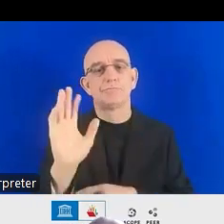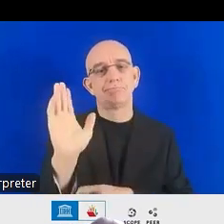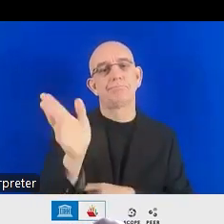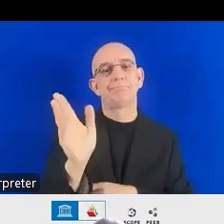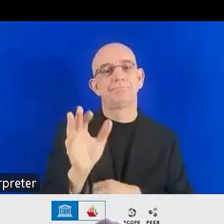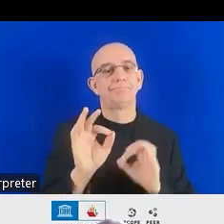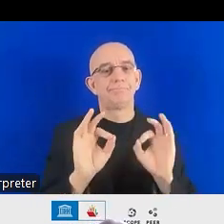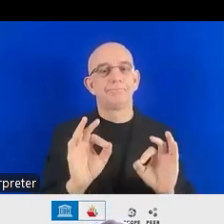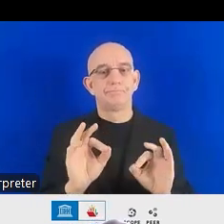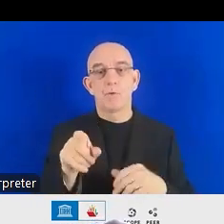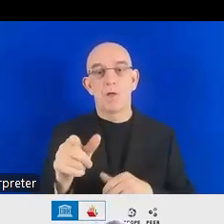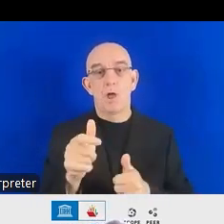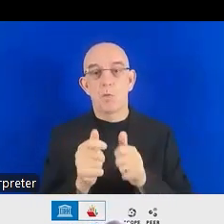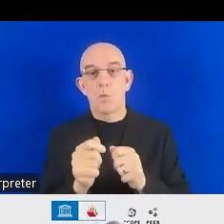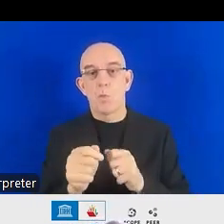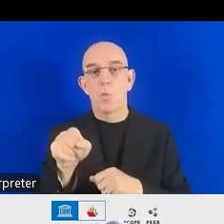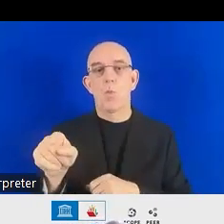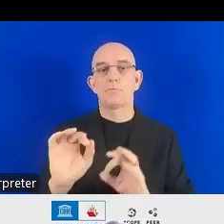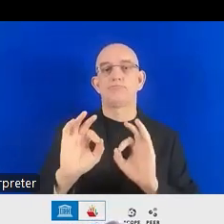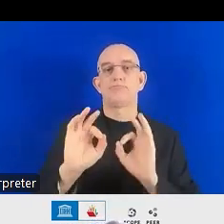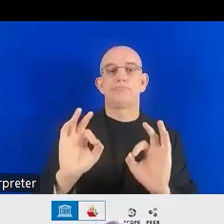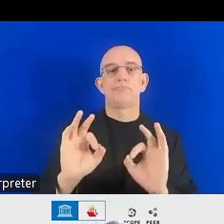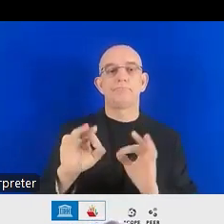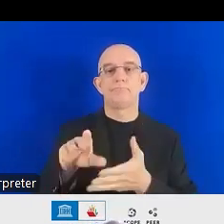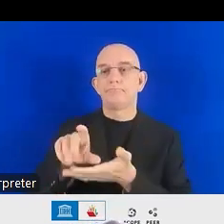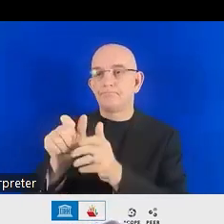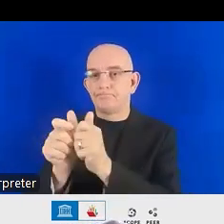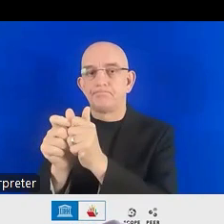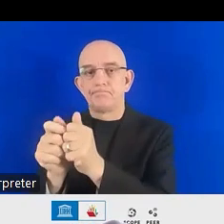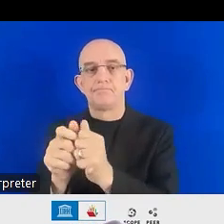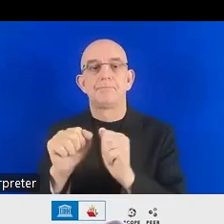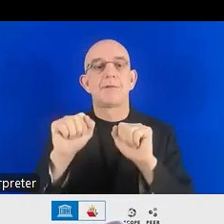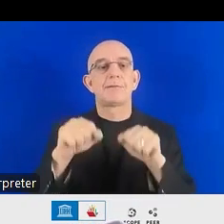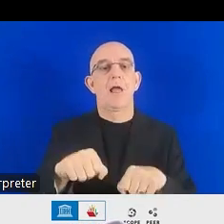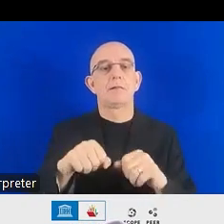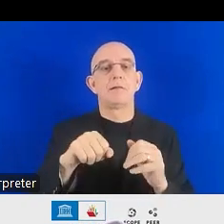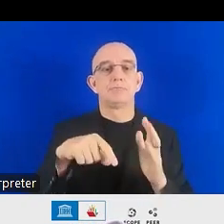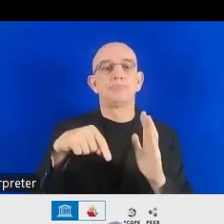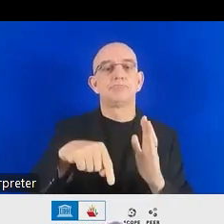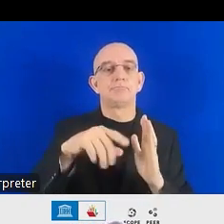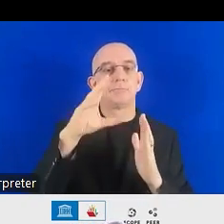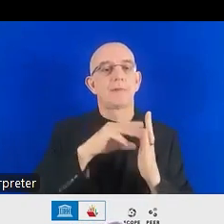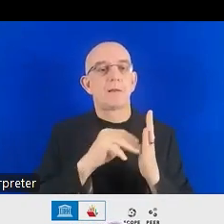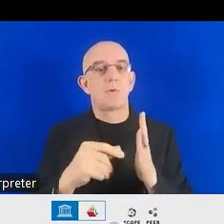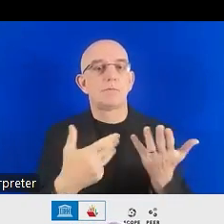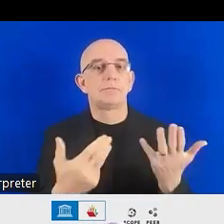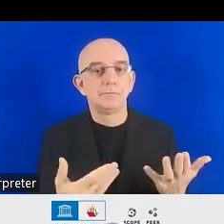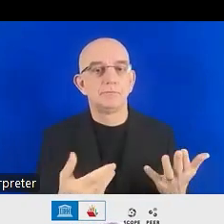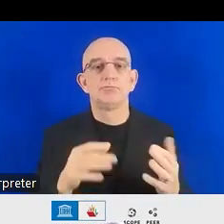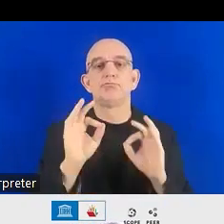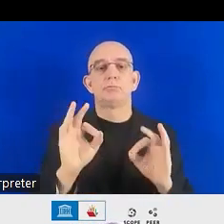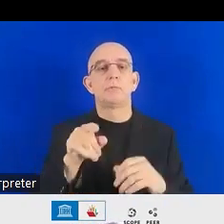love the point about recruited with inclusion in mind. Something that's come up in our learning that's so